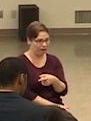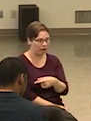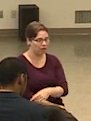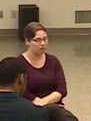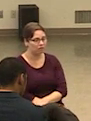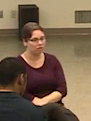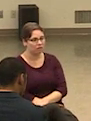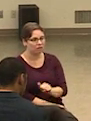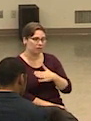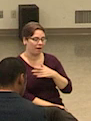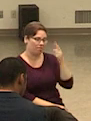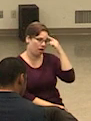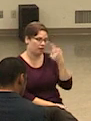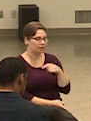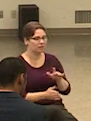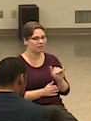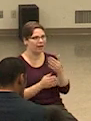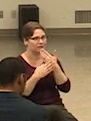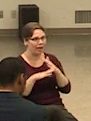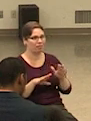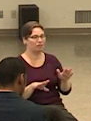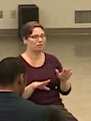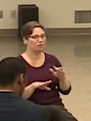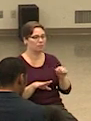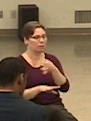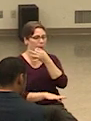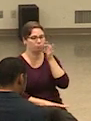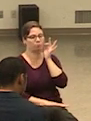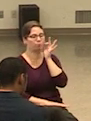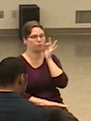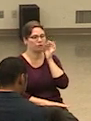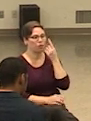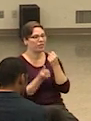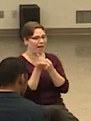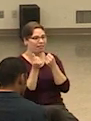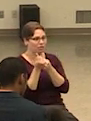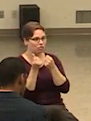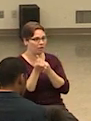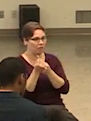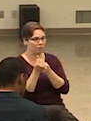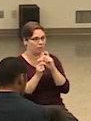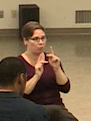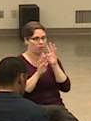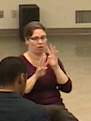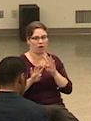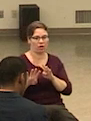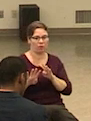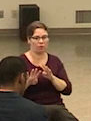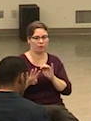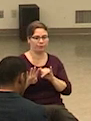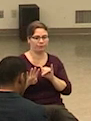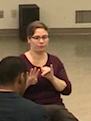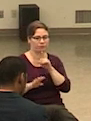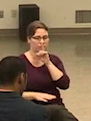Those thoughts were coming into mind. It was like the silence when it comes to, or the allyship when it comes to, like, the non-allyship when